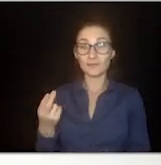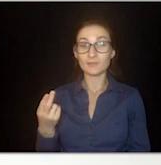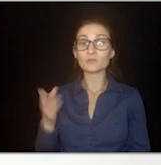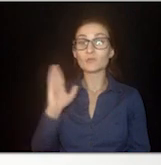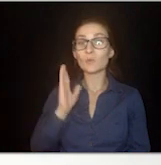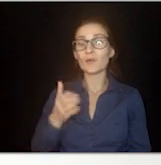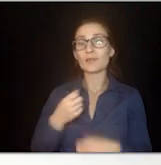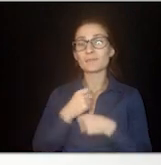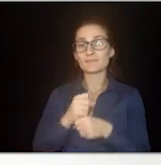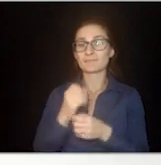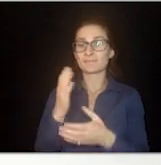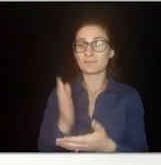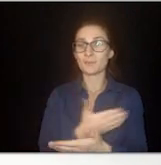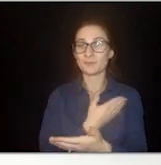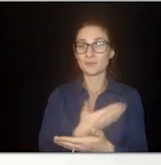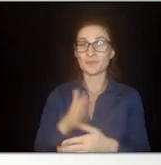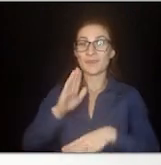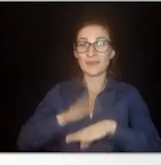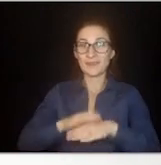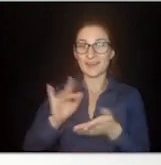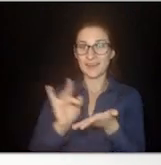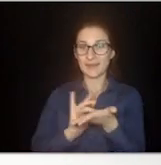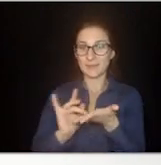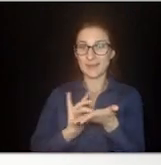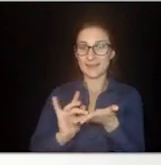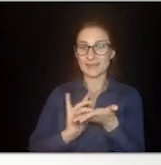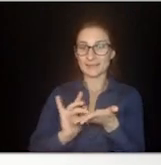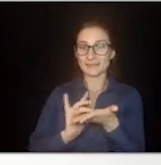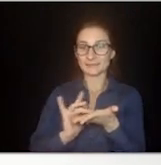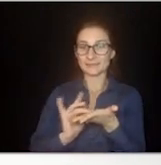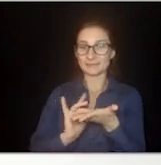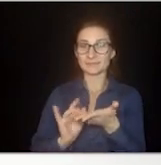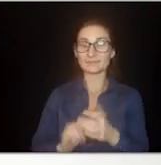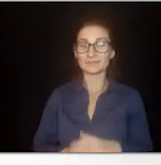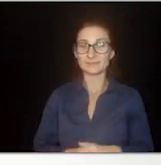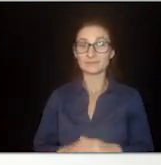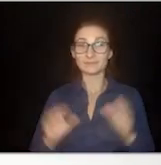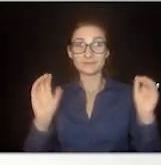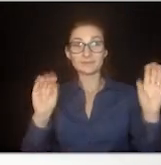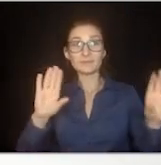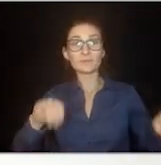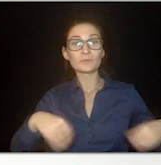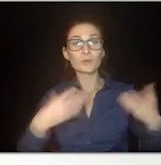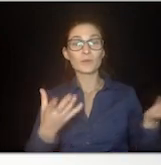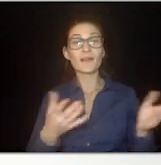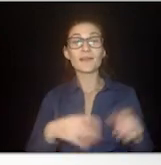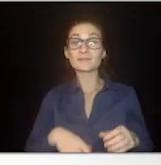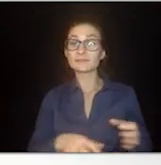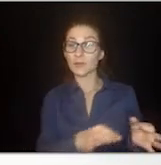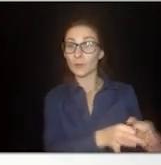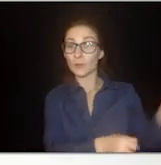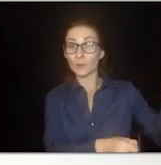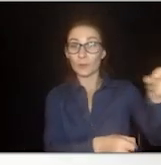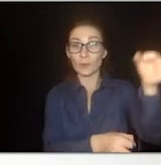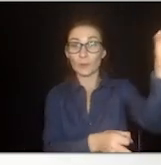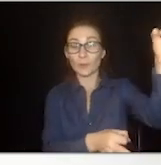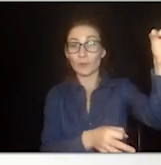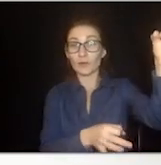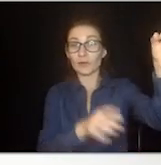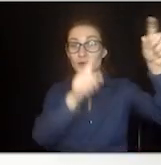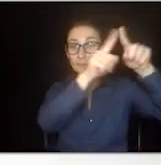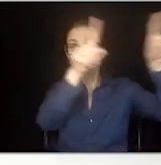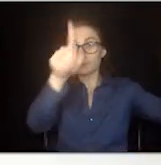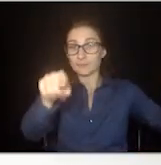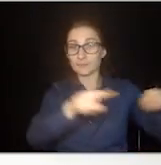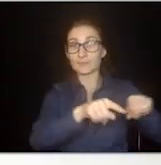desired effect, playing music on her iPad. Ms. Mallory attaches a clamp and head switch to Arna's wheelchair tray